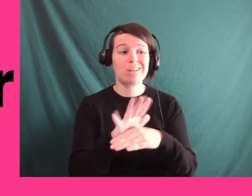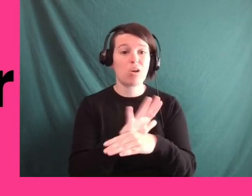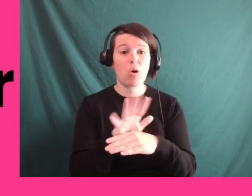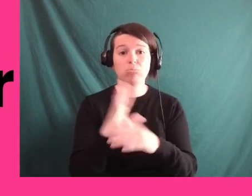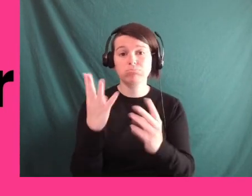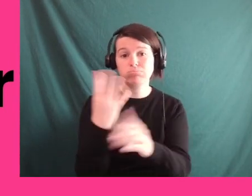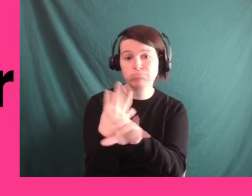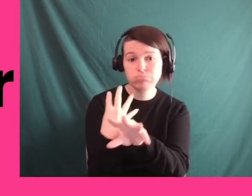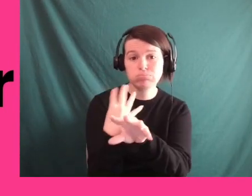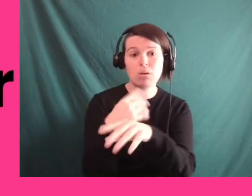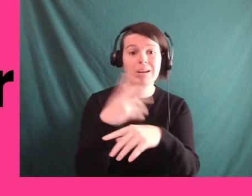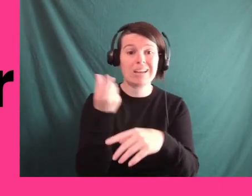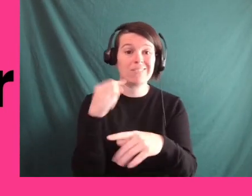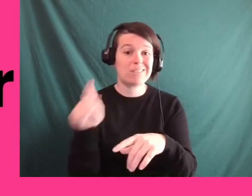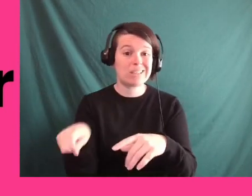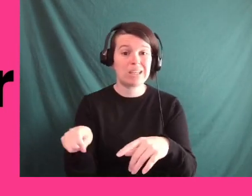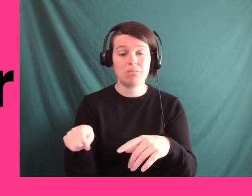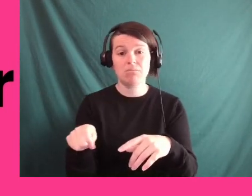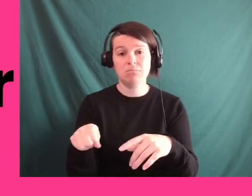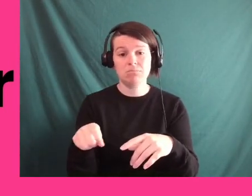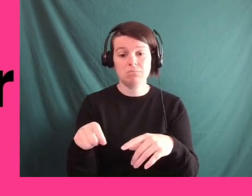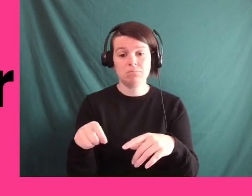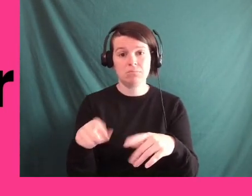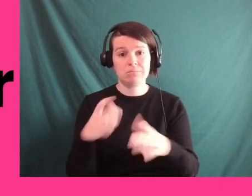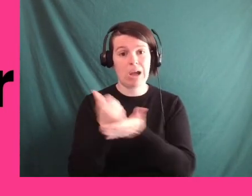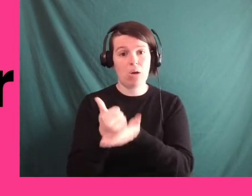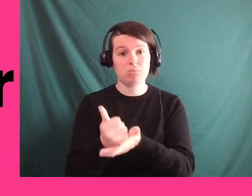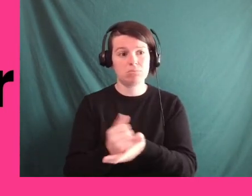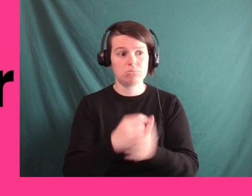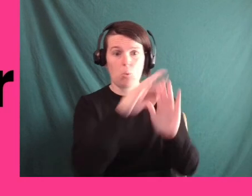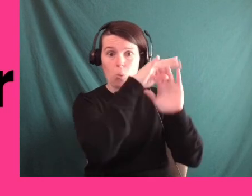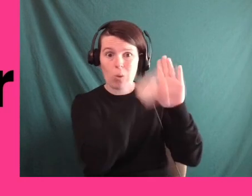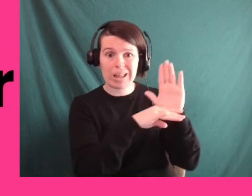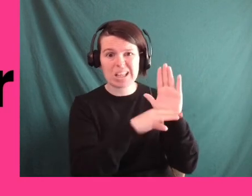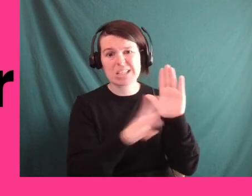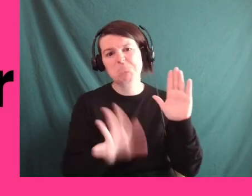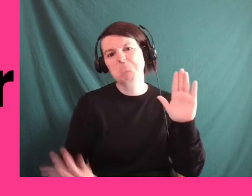help measuring, and currently our waitlist is no longer than a month.